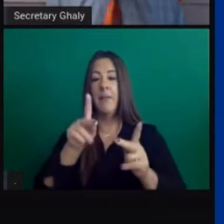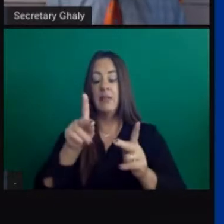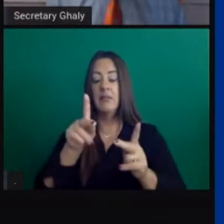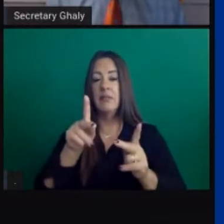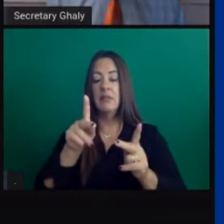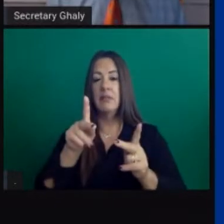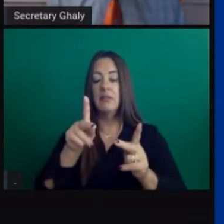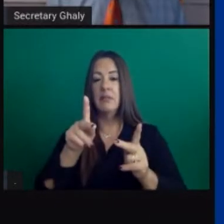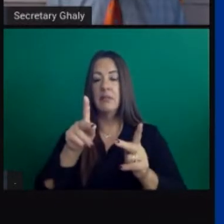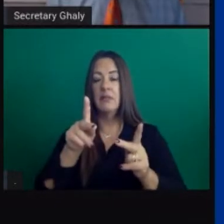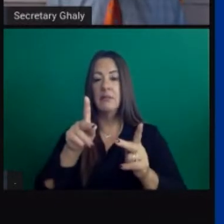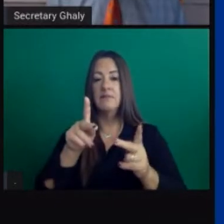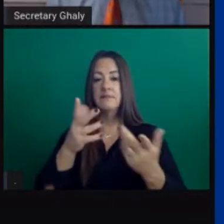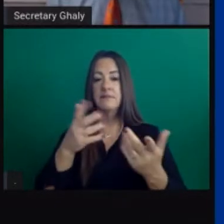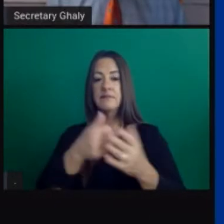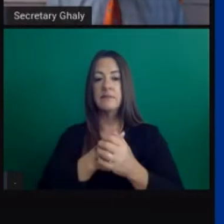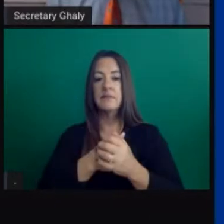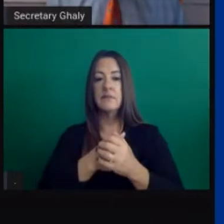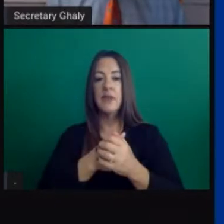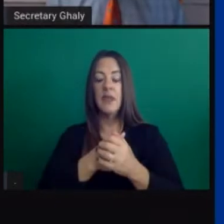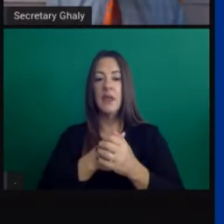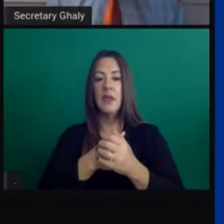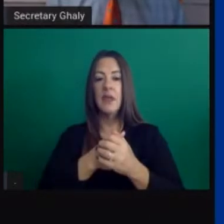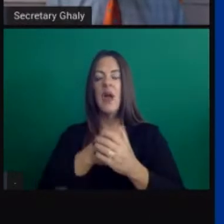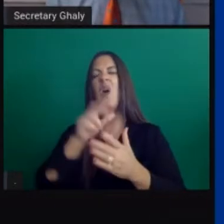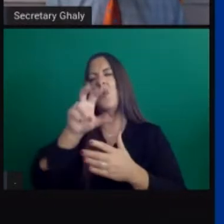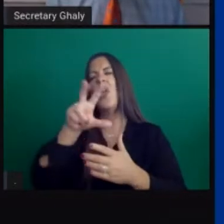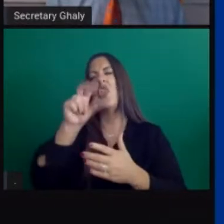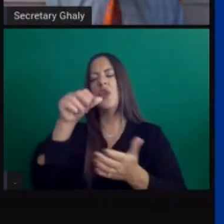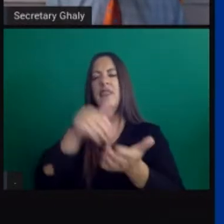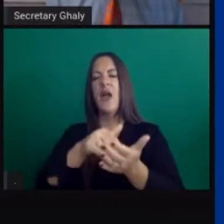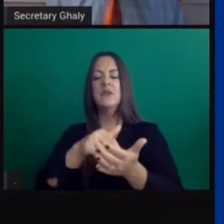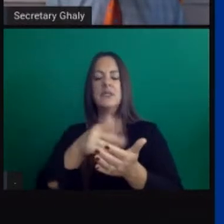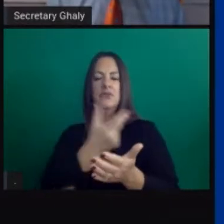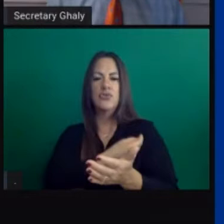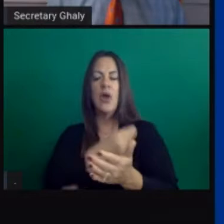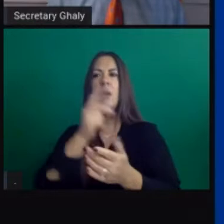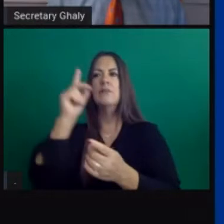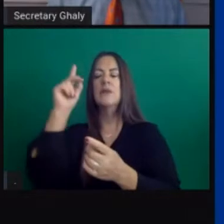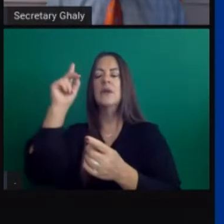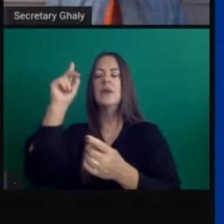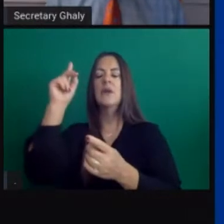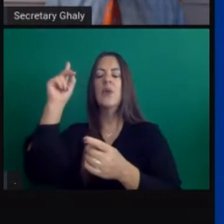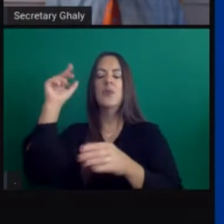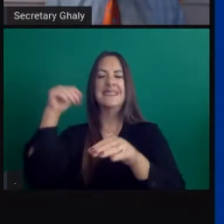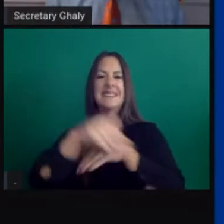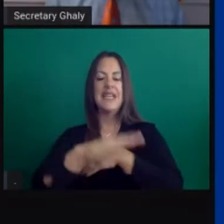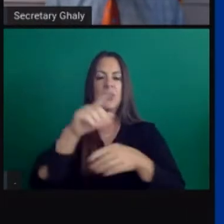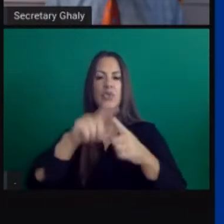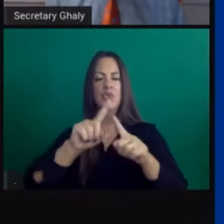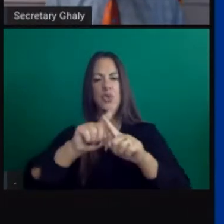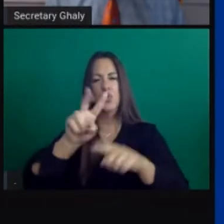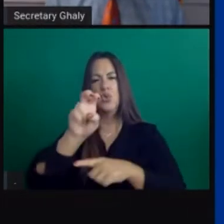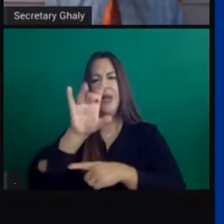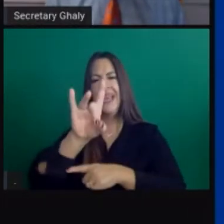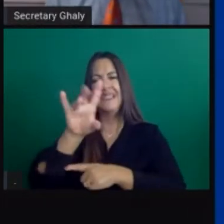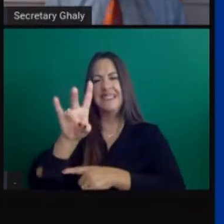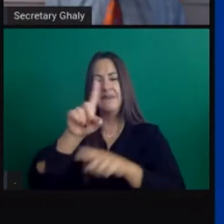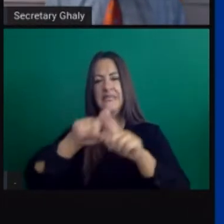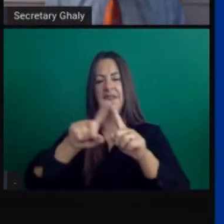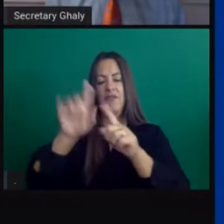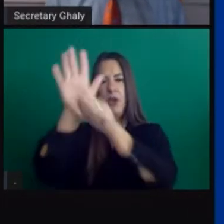to about 287 providers across the state, and this shipment arrived between January 5th and January